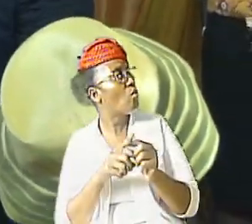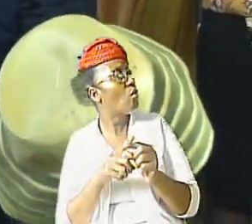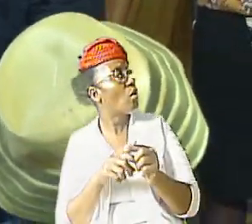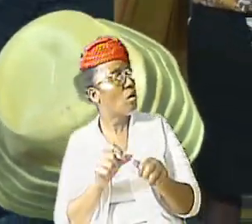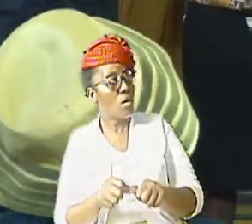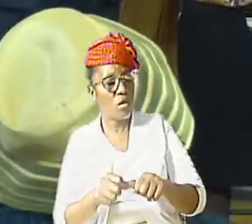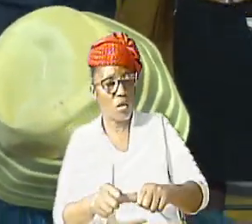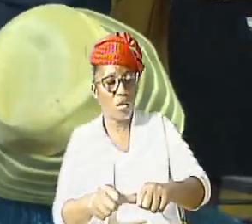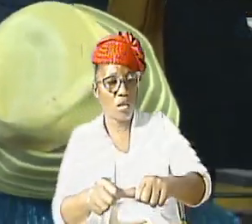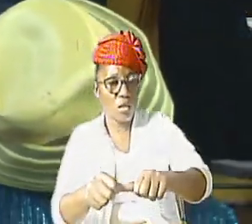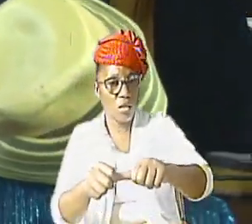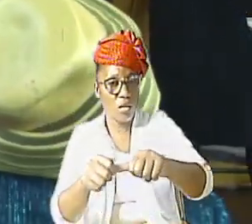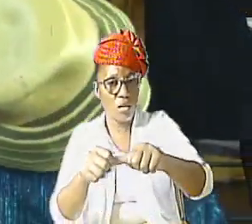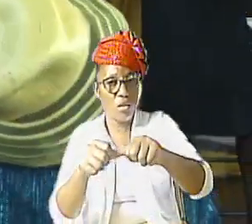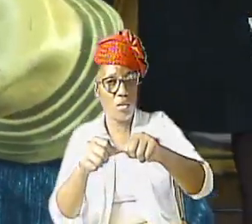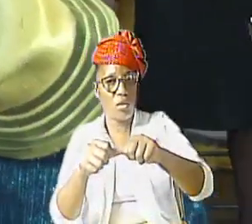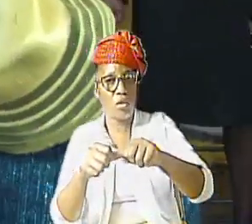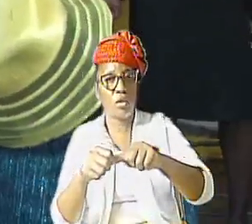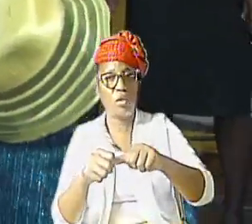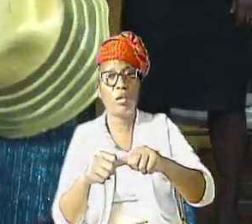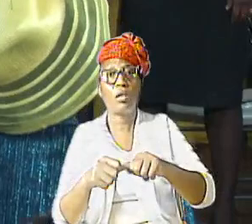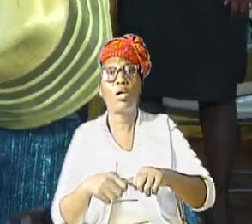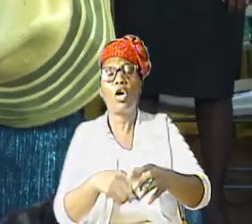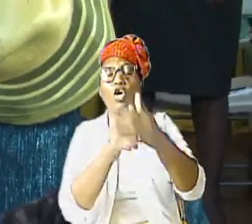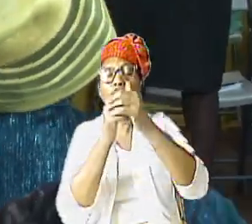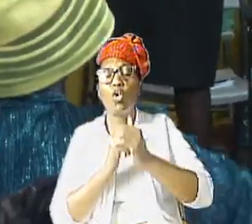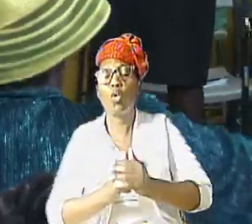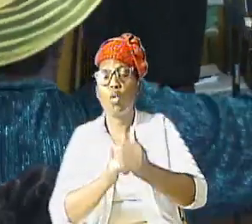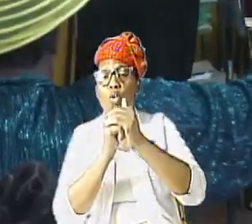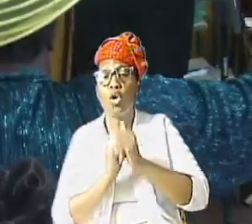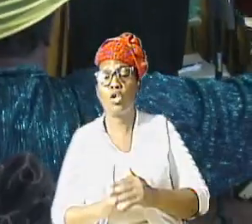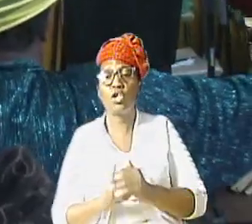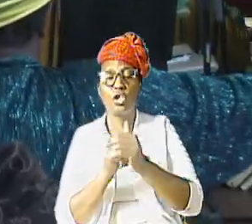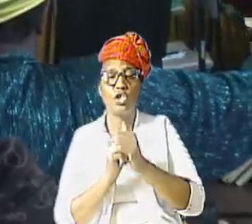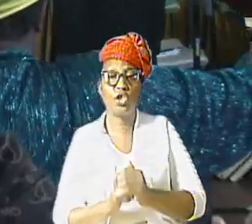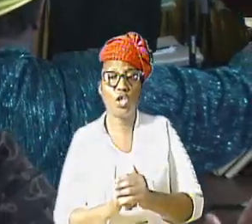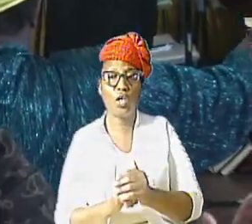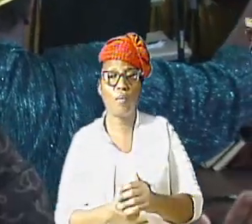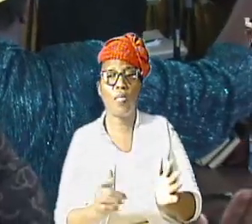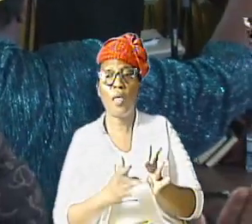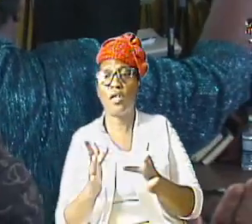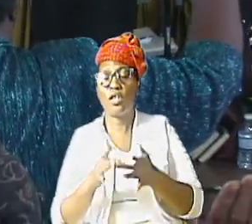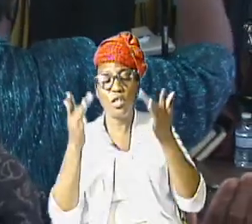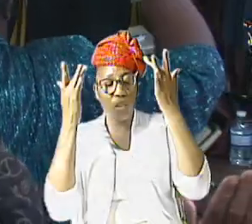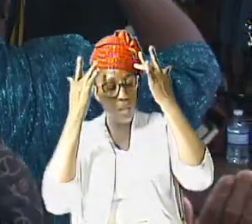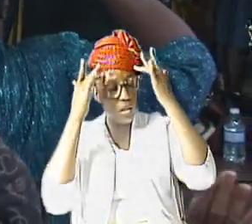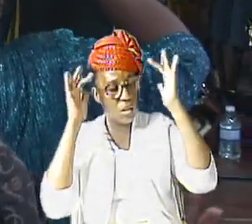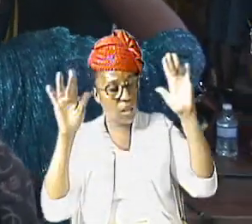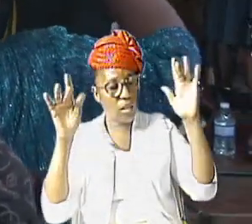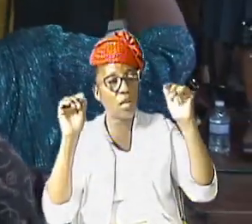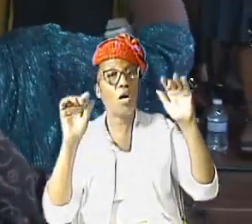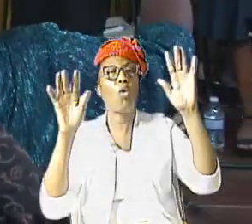just continue to just entertain the presence of the Lord. Thank you, Jesus. Hallelujah. He's excellent. He's wonderful.